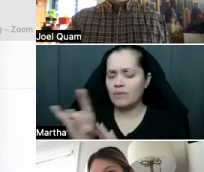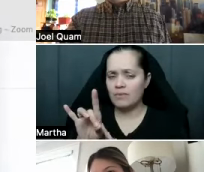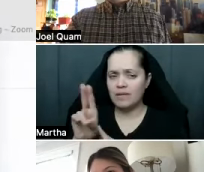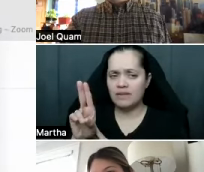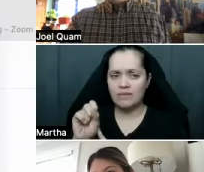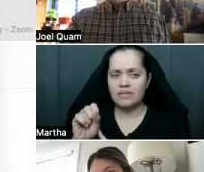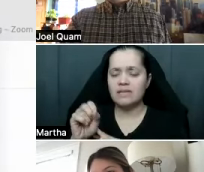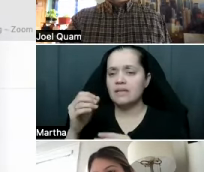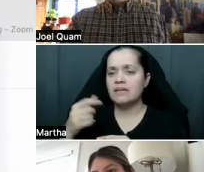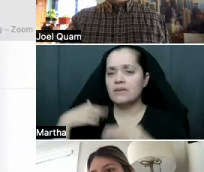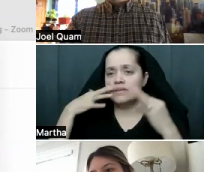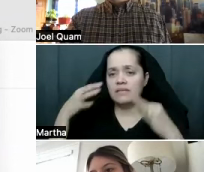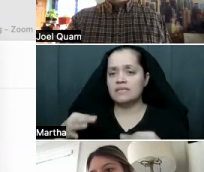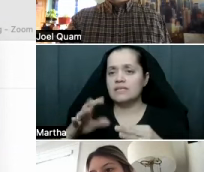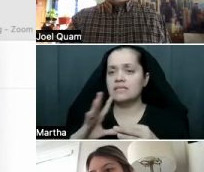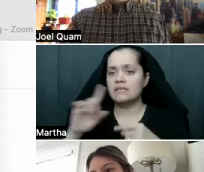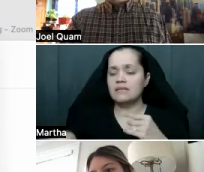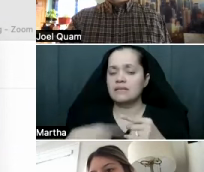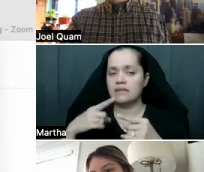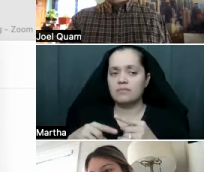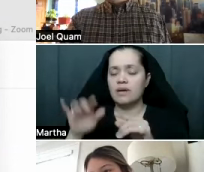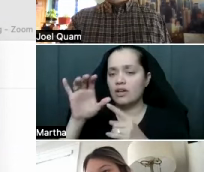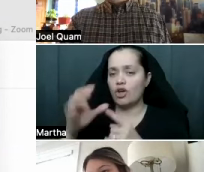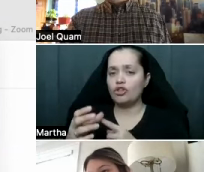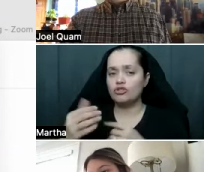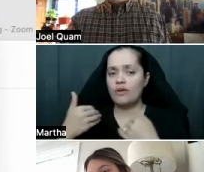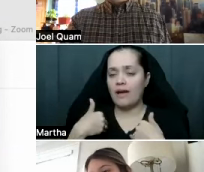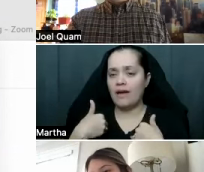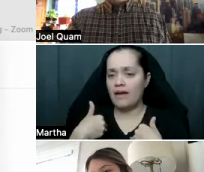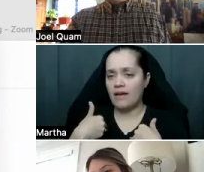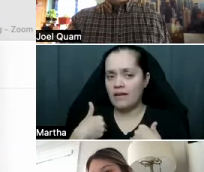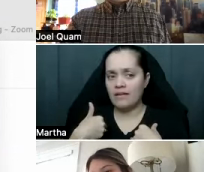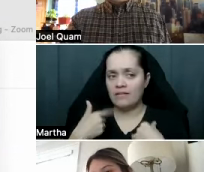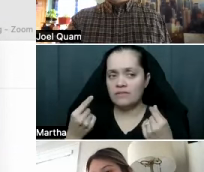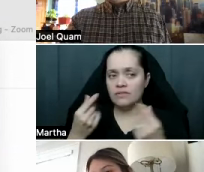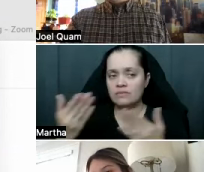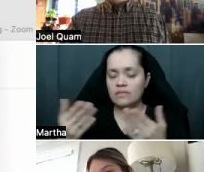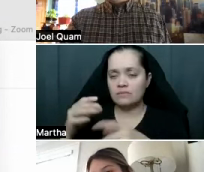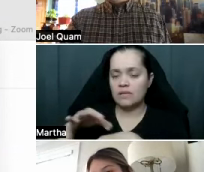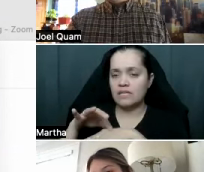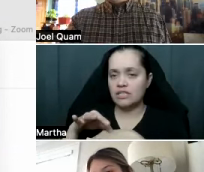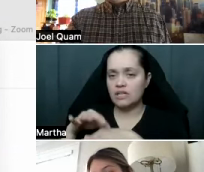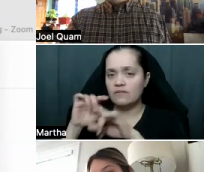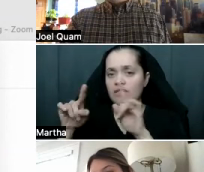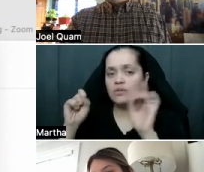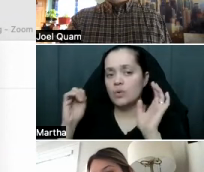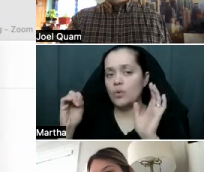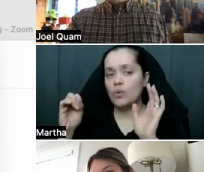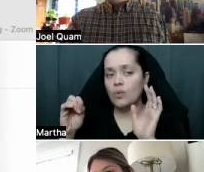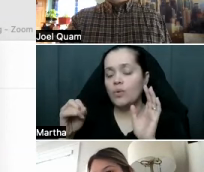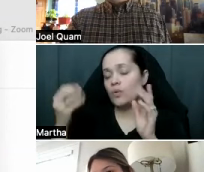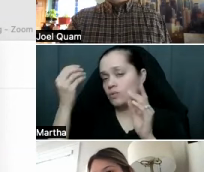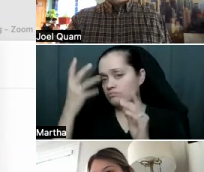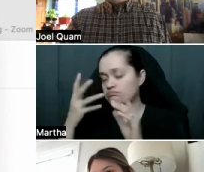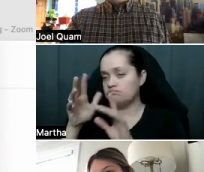Okay, so I decided to talk a bit about the culture. I forgot to do some stuff about geography. So what spoke to me